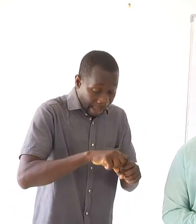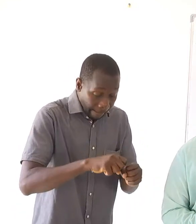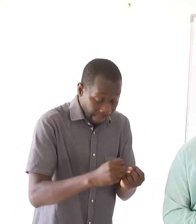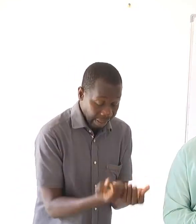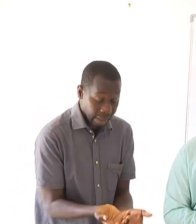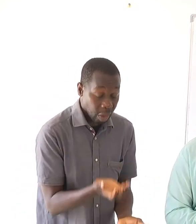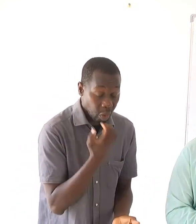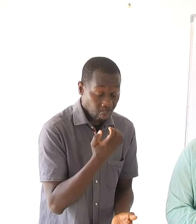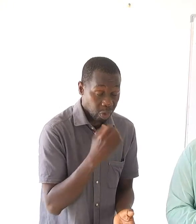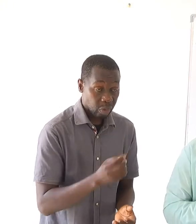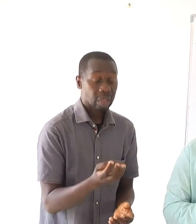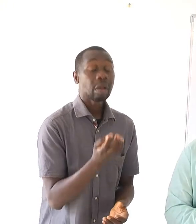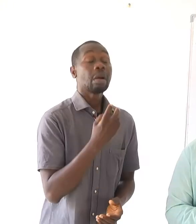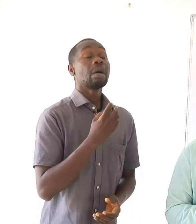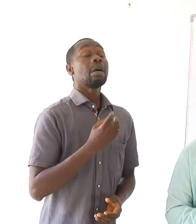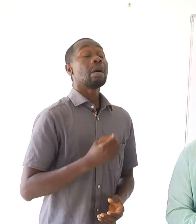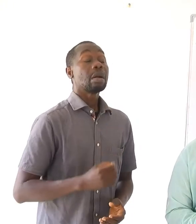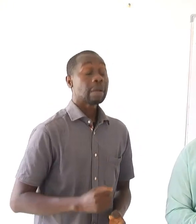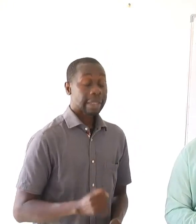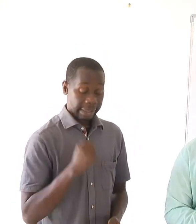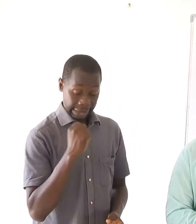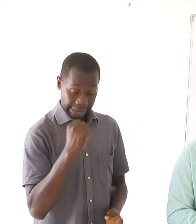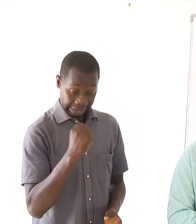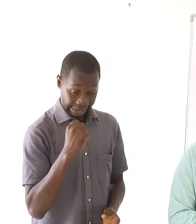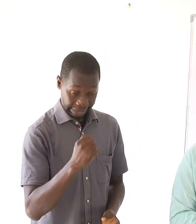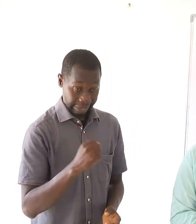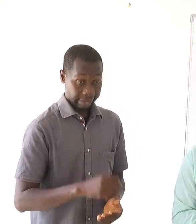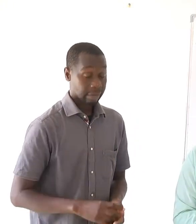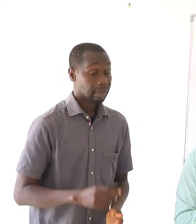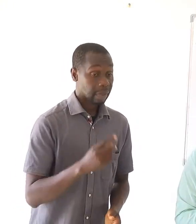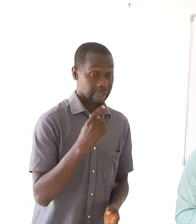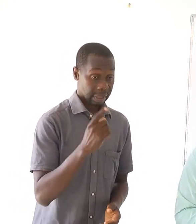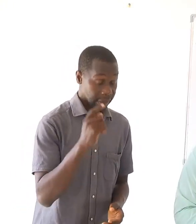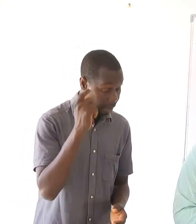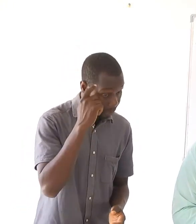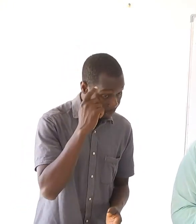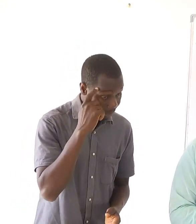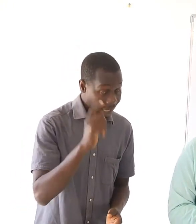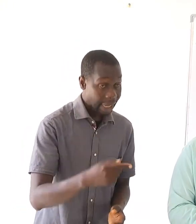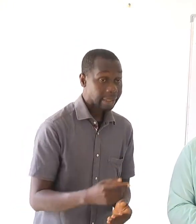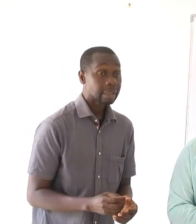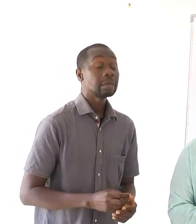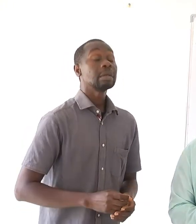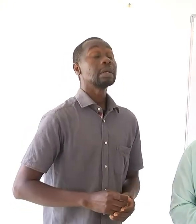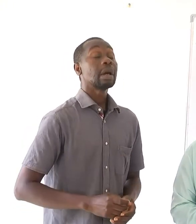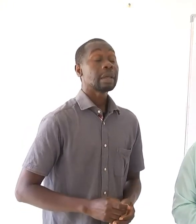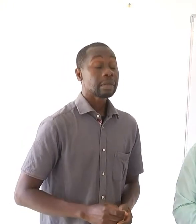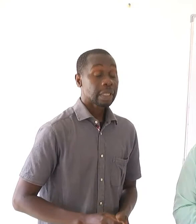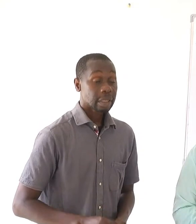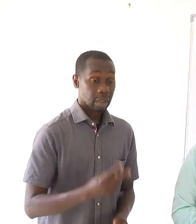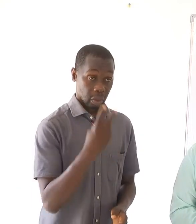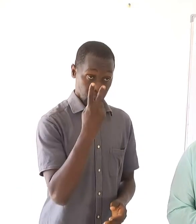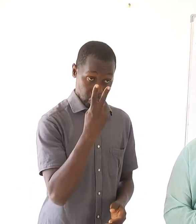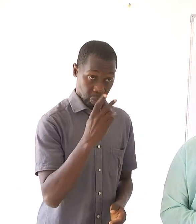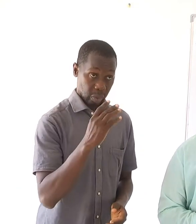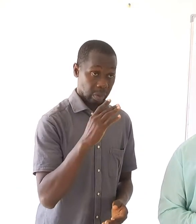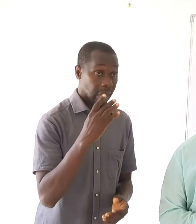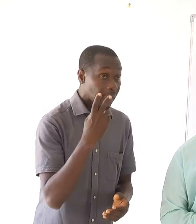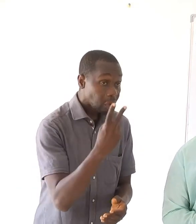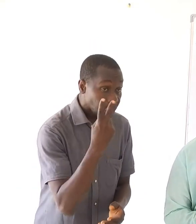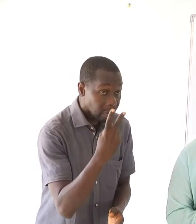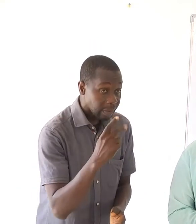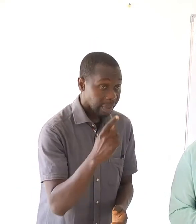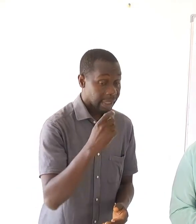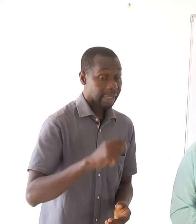in the presence of oxygen and energy is released, this is known as respiration. And there are 2 stages. You